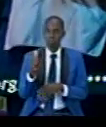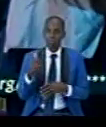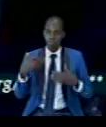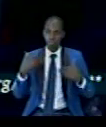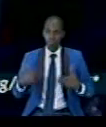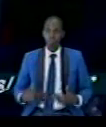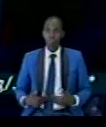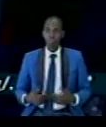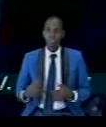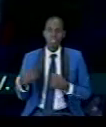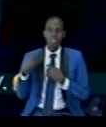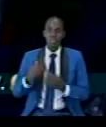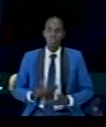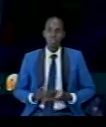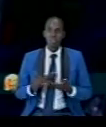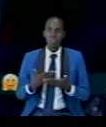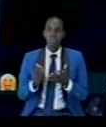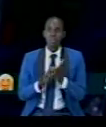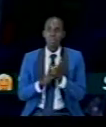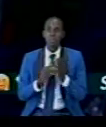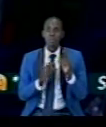testimony.